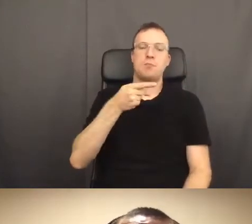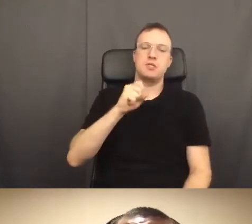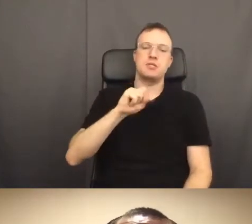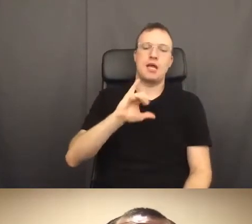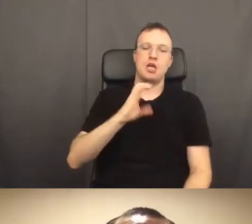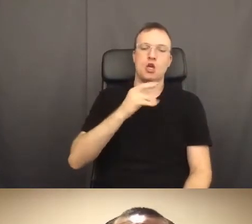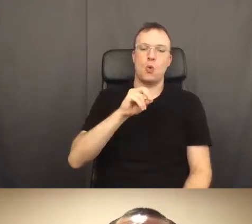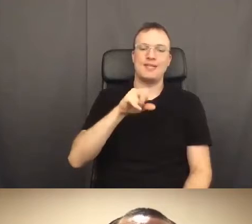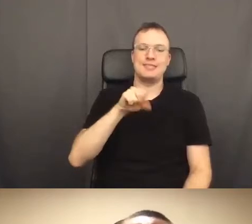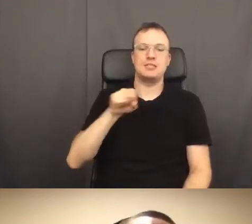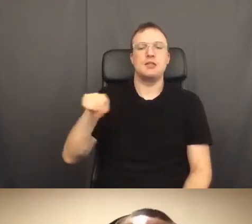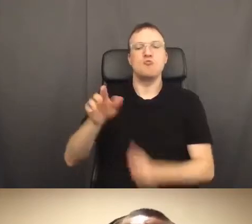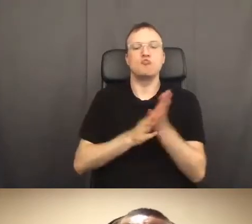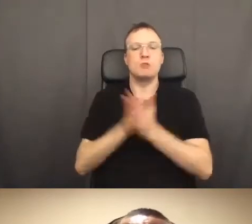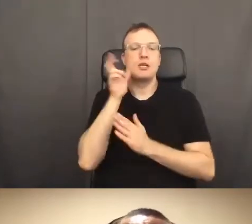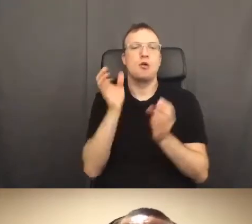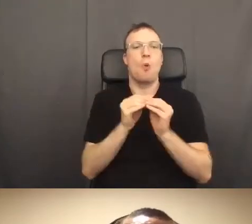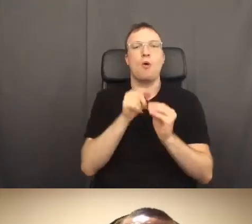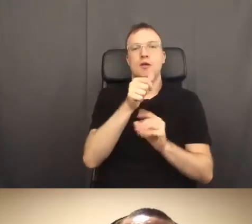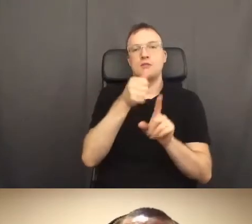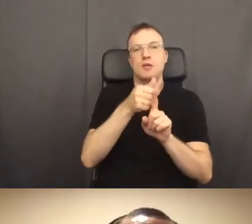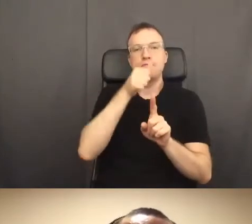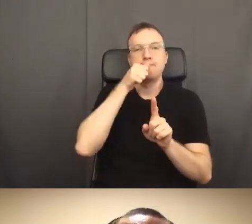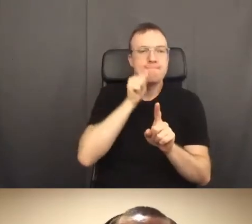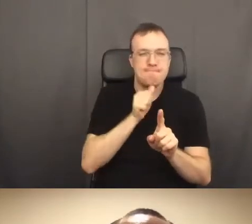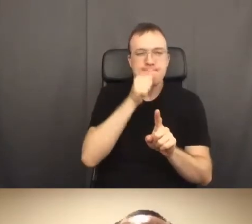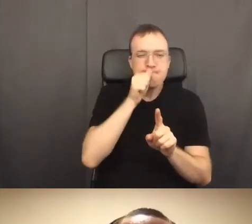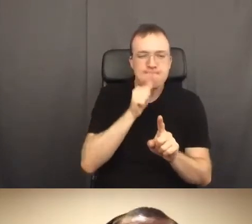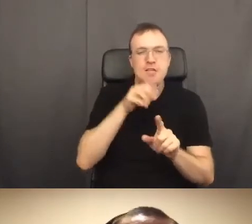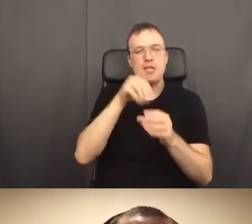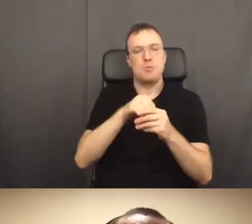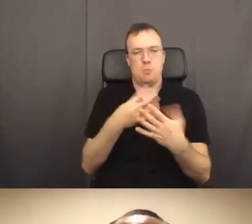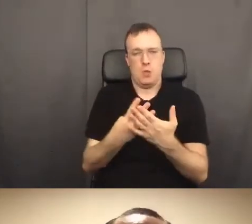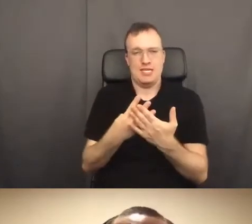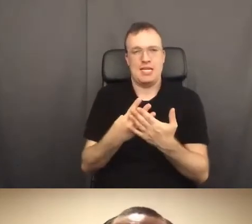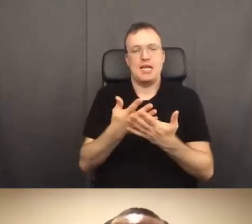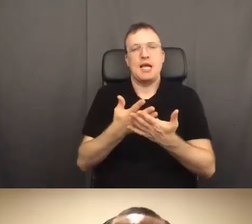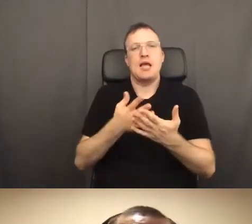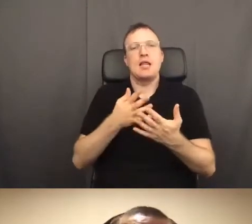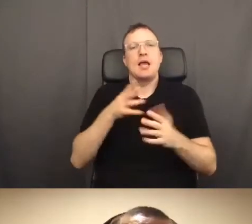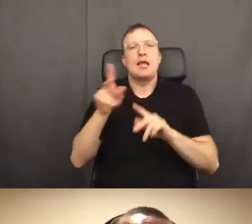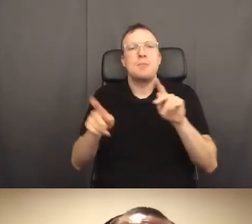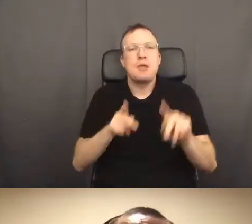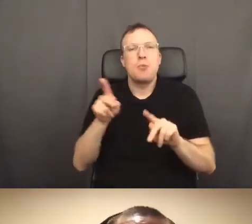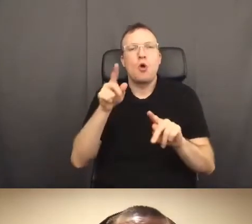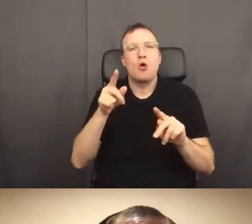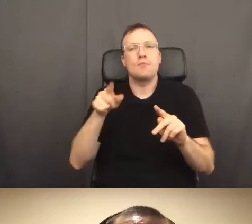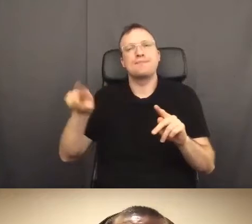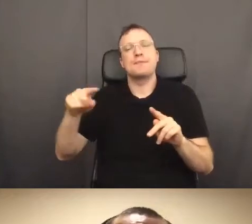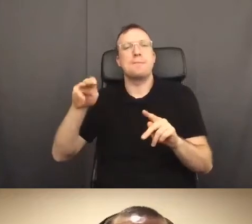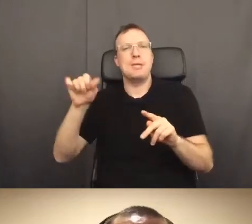want to hear more like I was suffering in the prison, like something that people are familiar, and then something that's easier